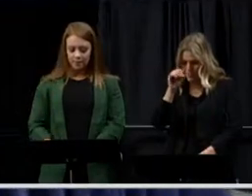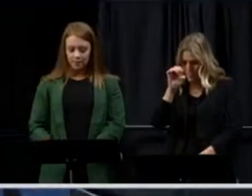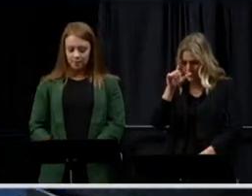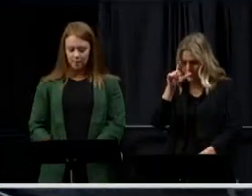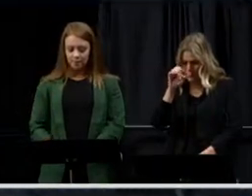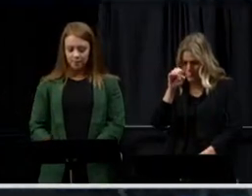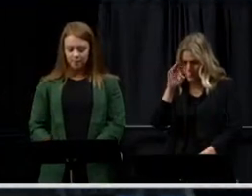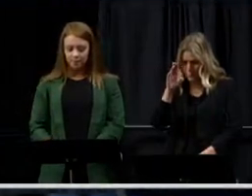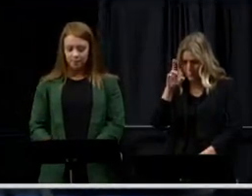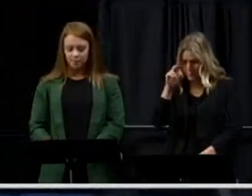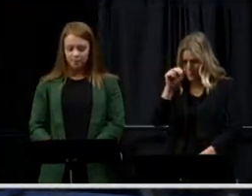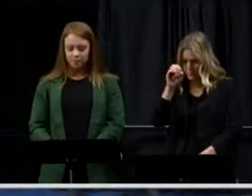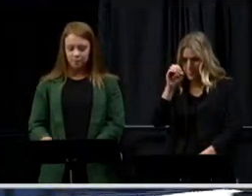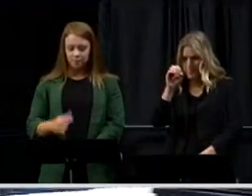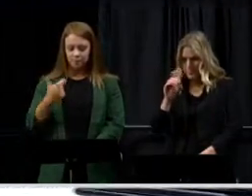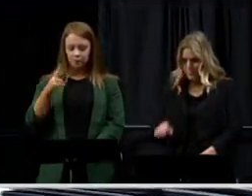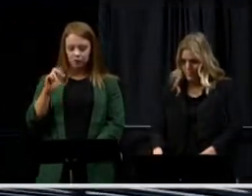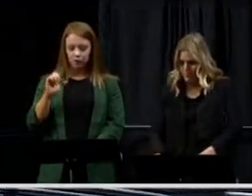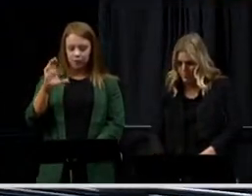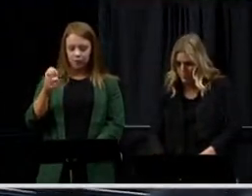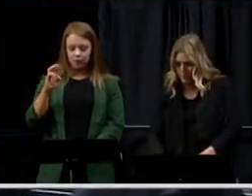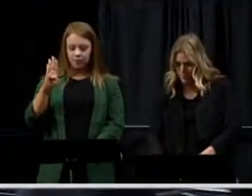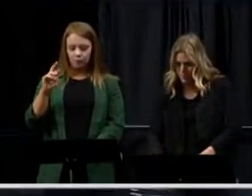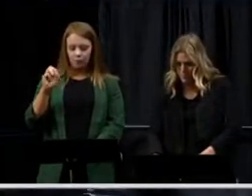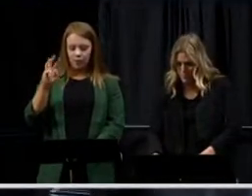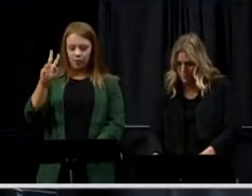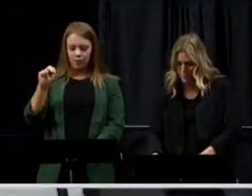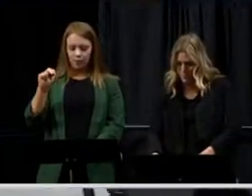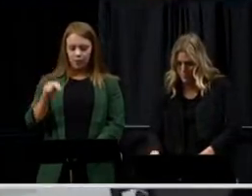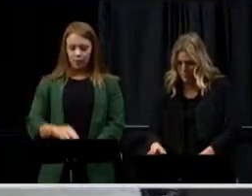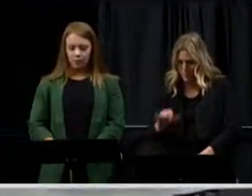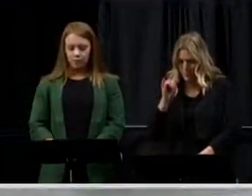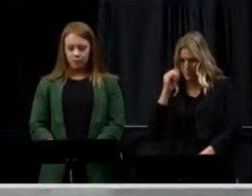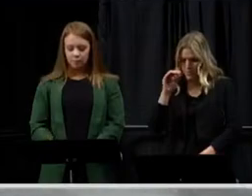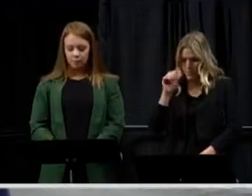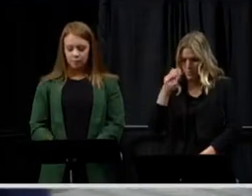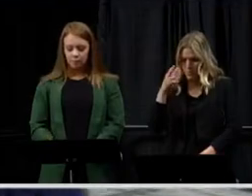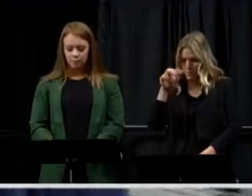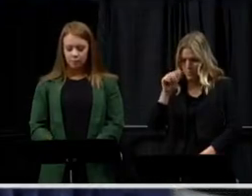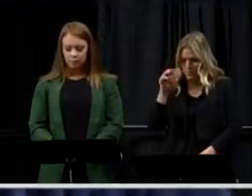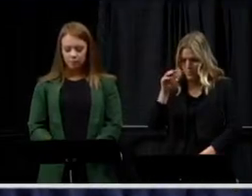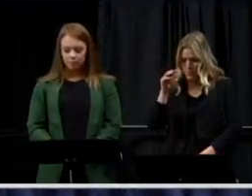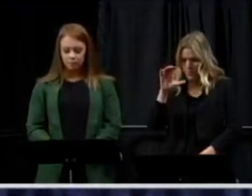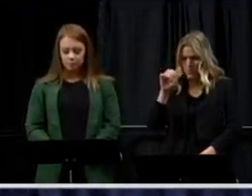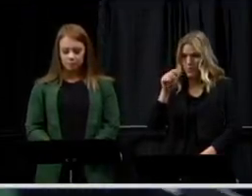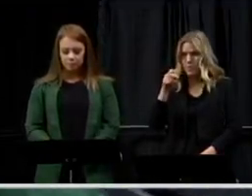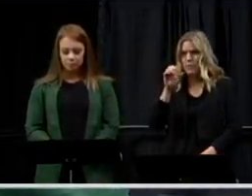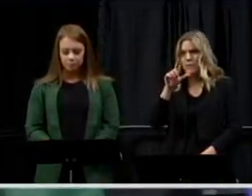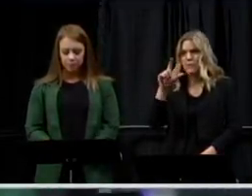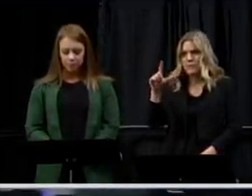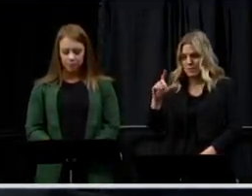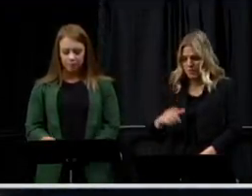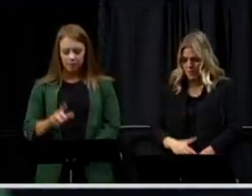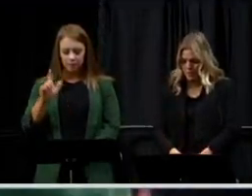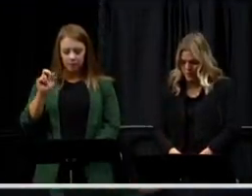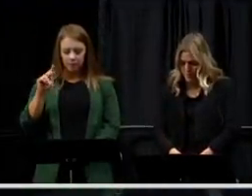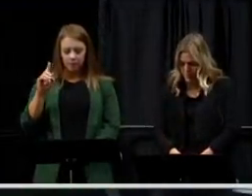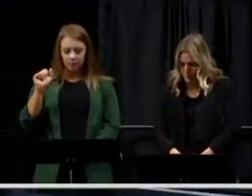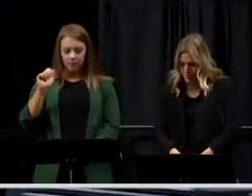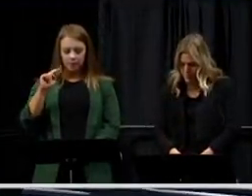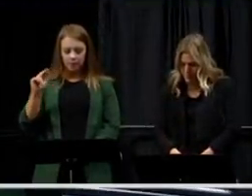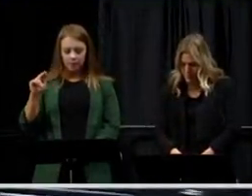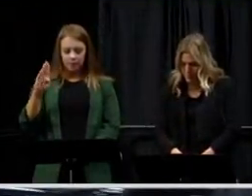Bueno. Grace Madison Brown. Joshua Martin Capel. Landon